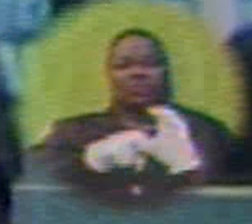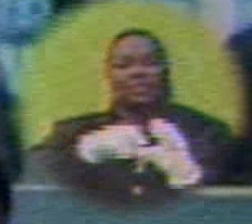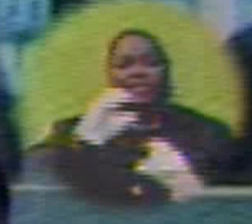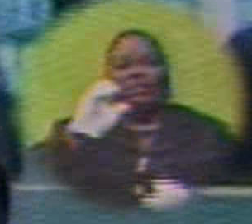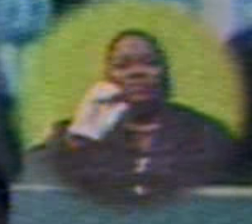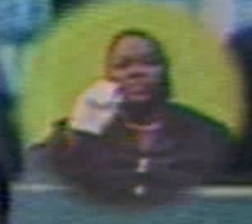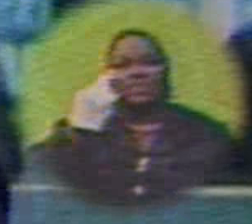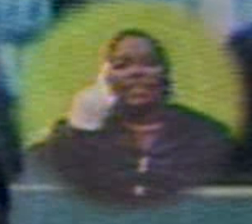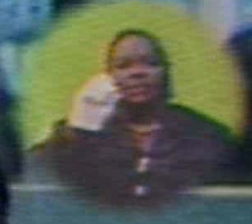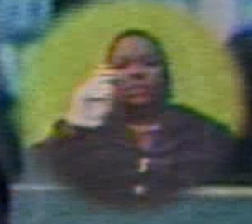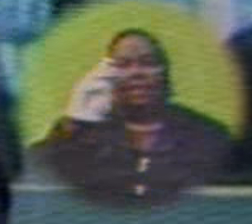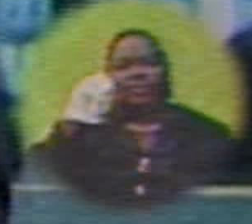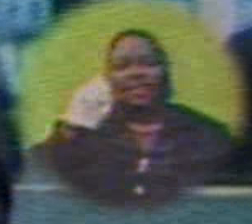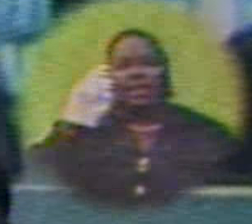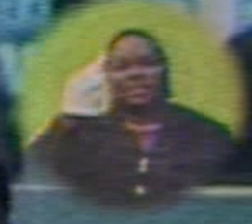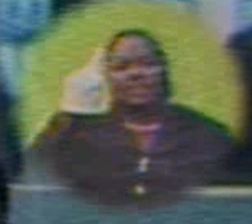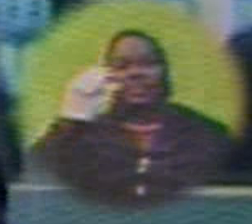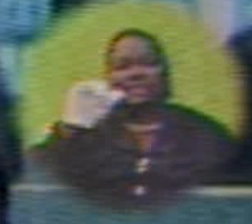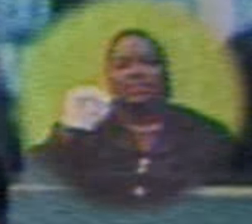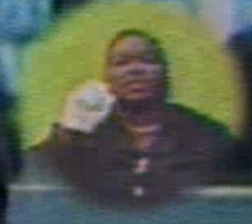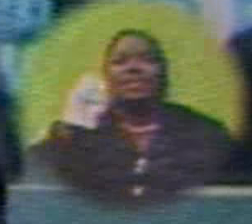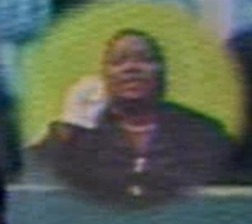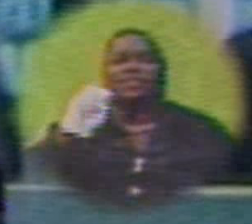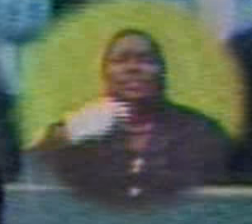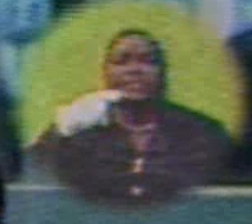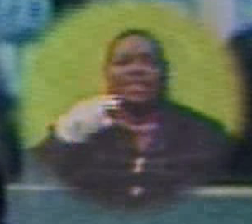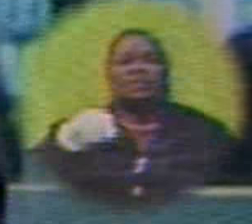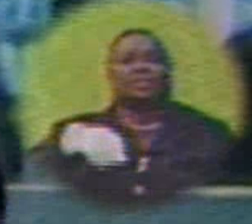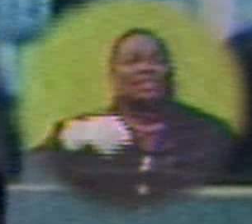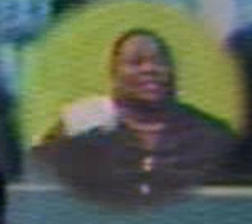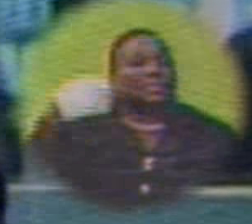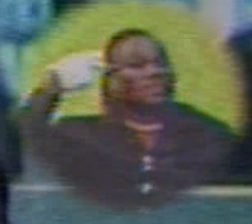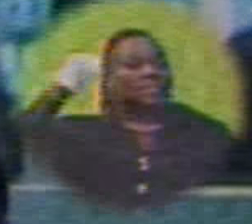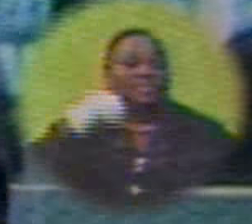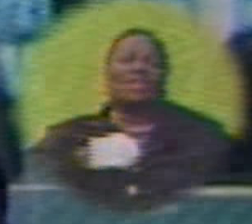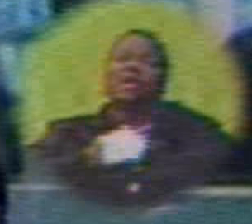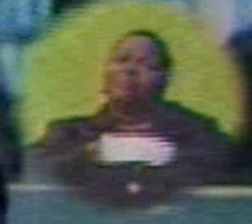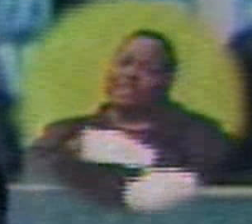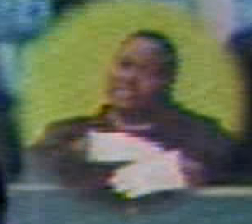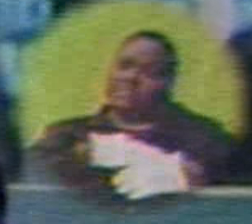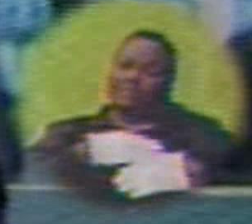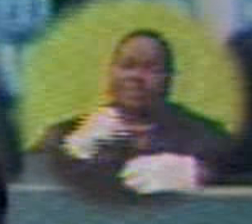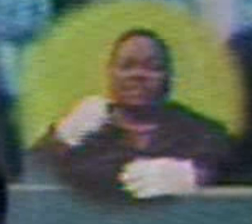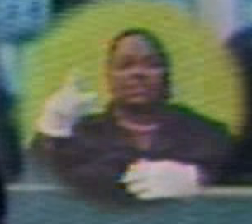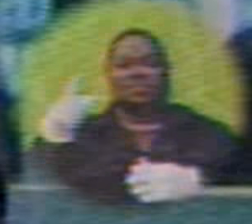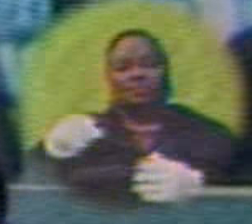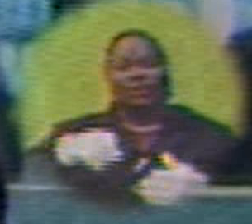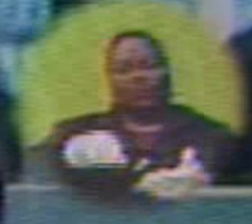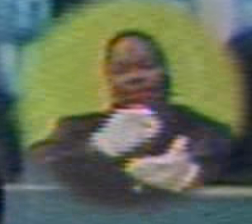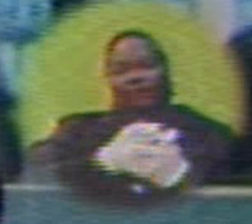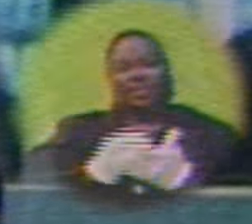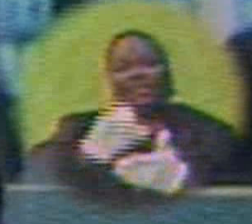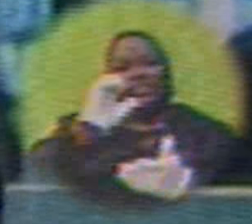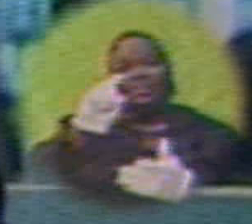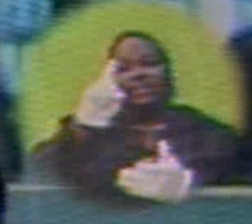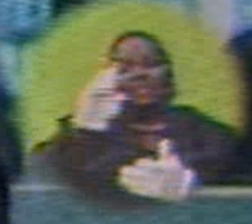his overall impressions of Carnival 2012, he says he is pleased with the season given the financial limitations CDC had